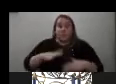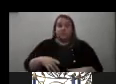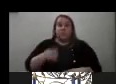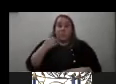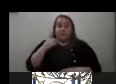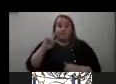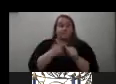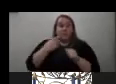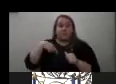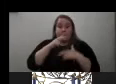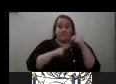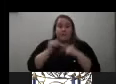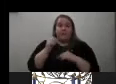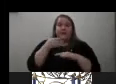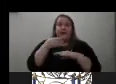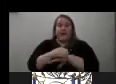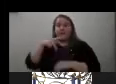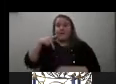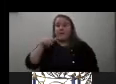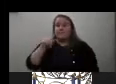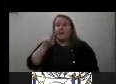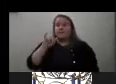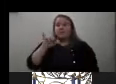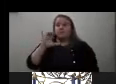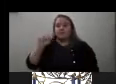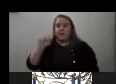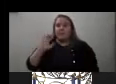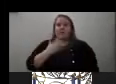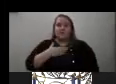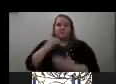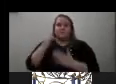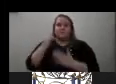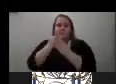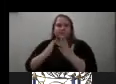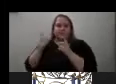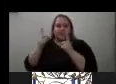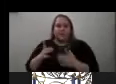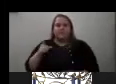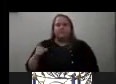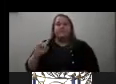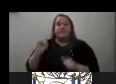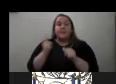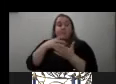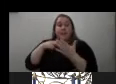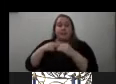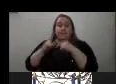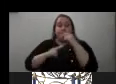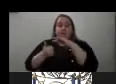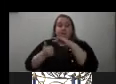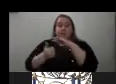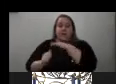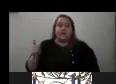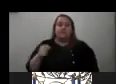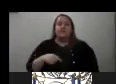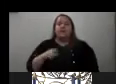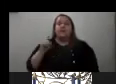was our artistic director. This is the first ballet that we built under her. And we received, she had them